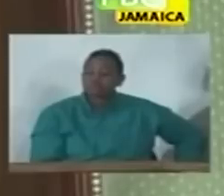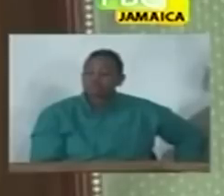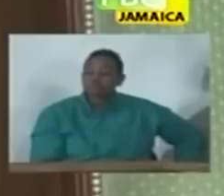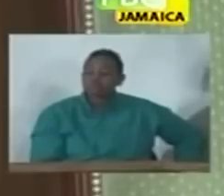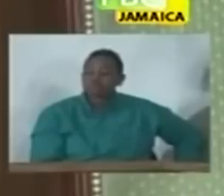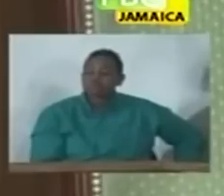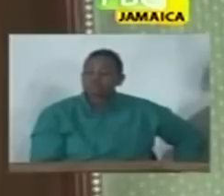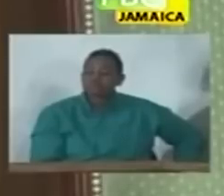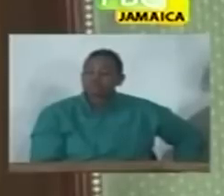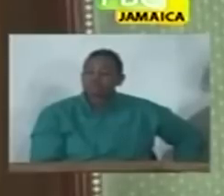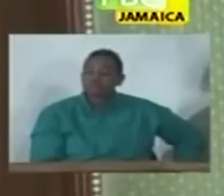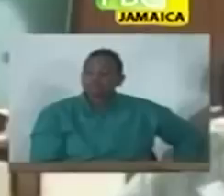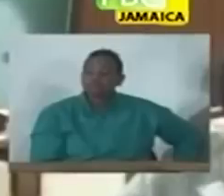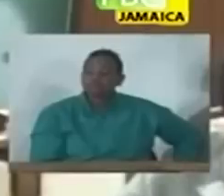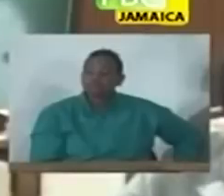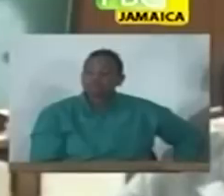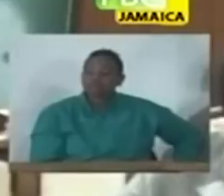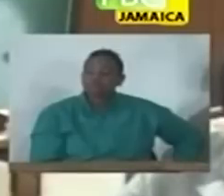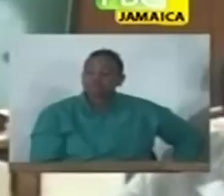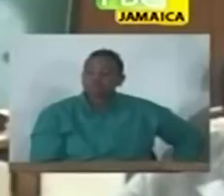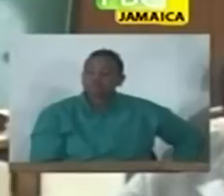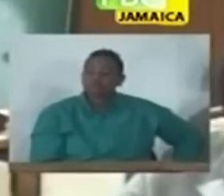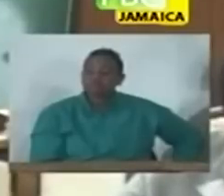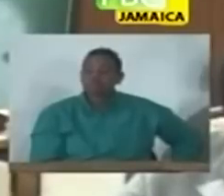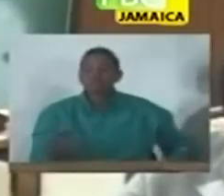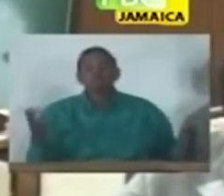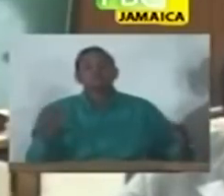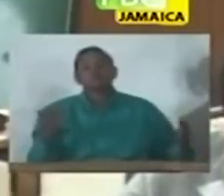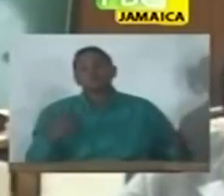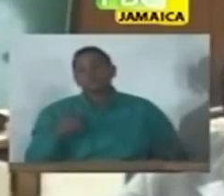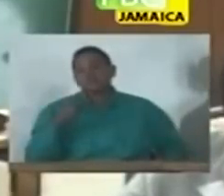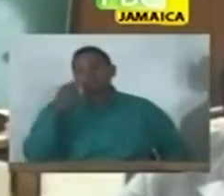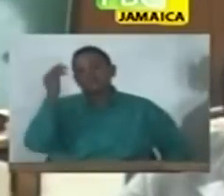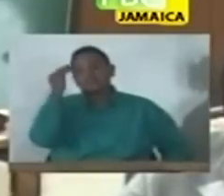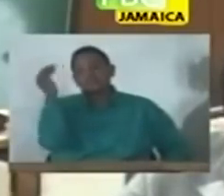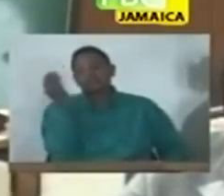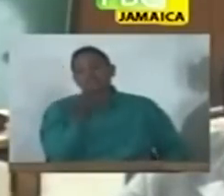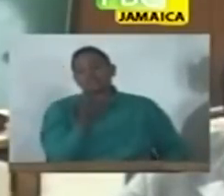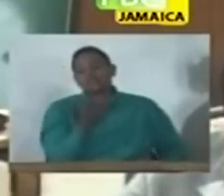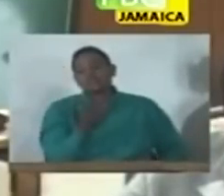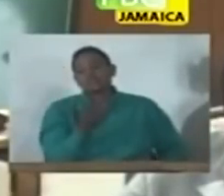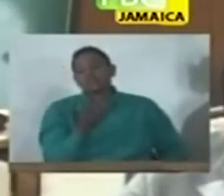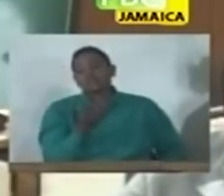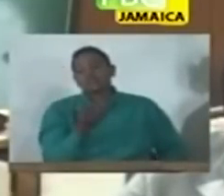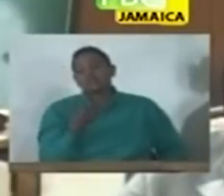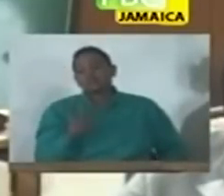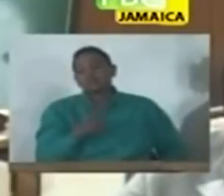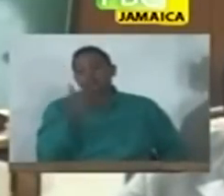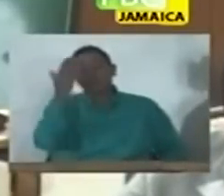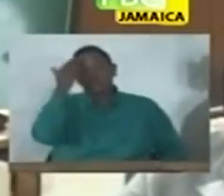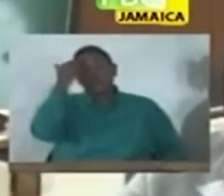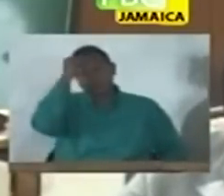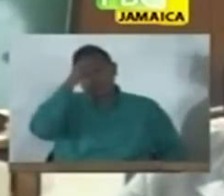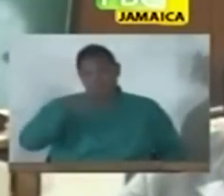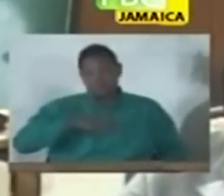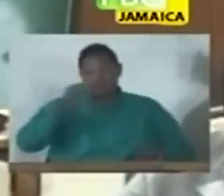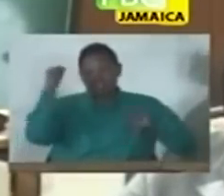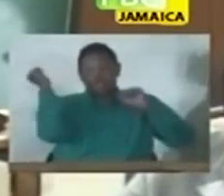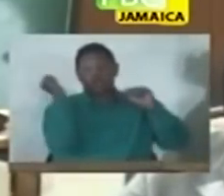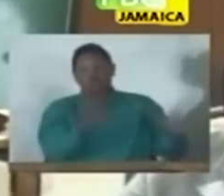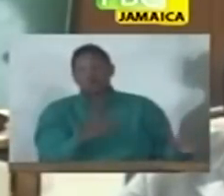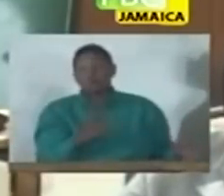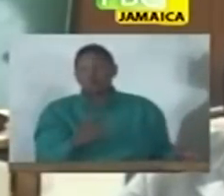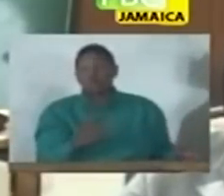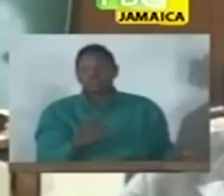incarcerated. What I have indicated, we know that the men were deported. They were deported,